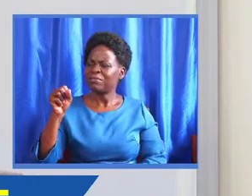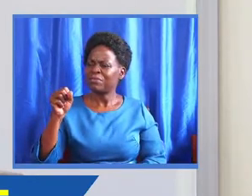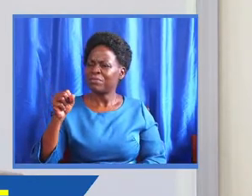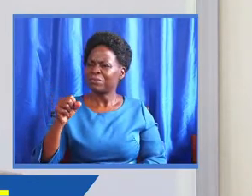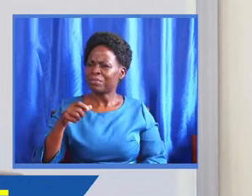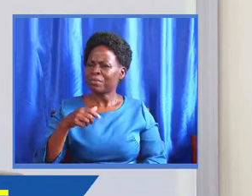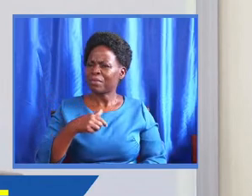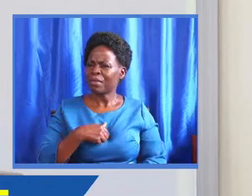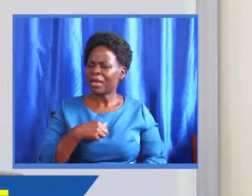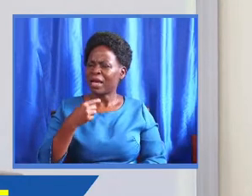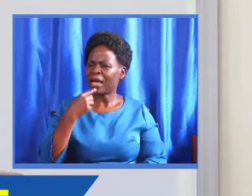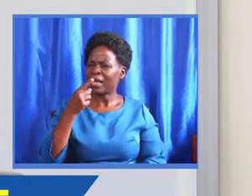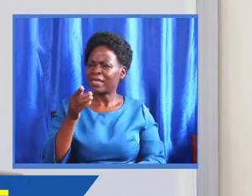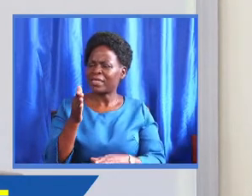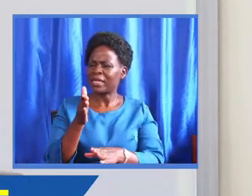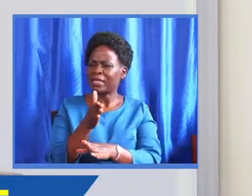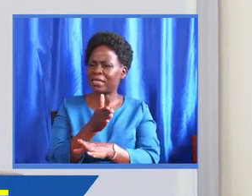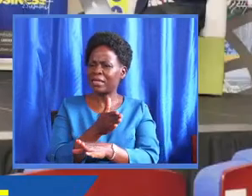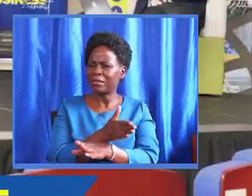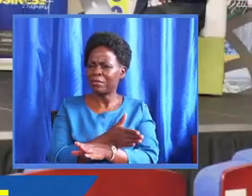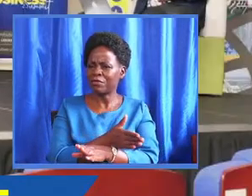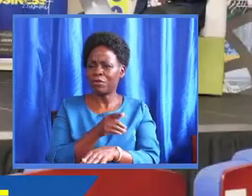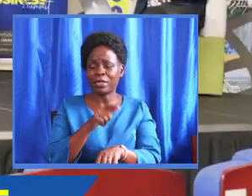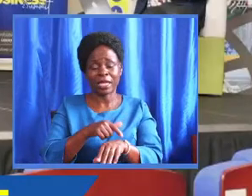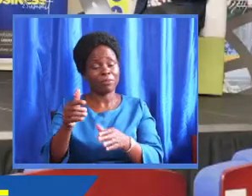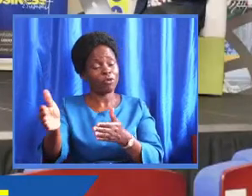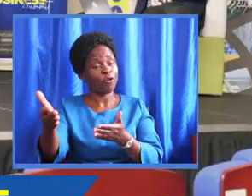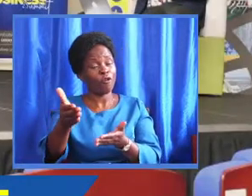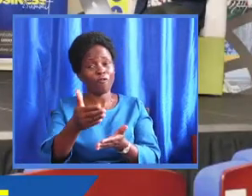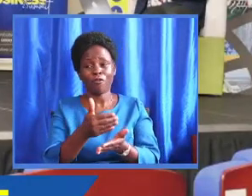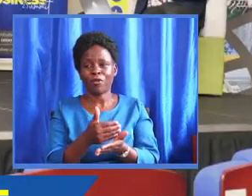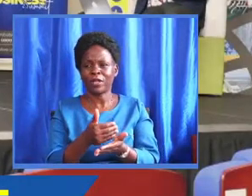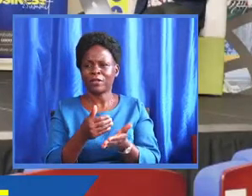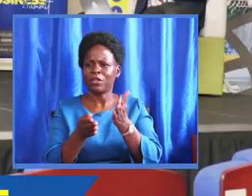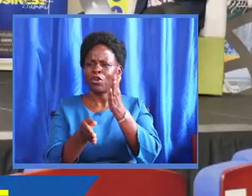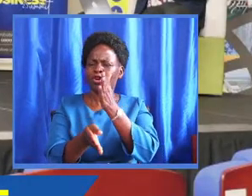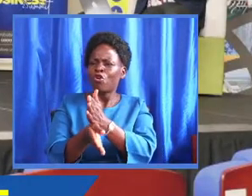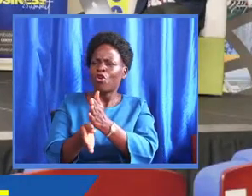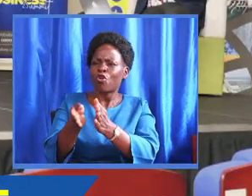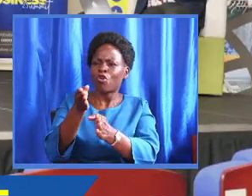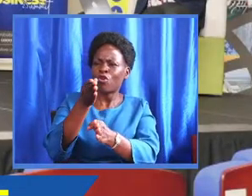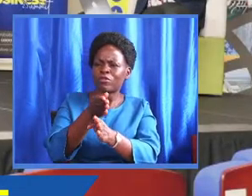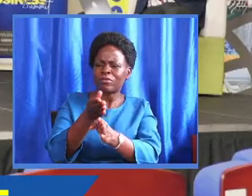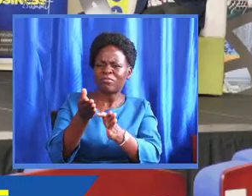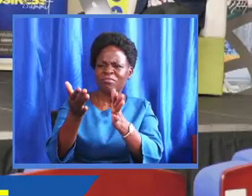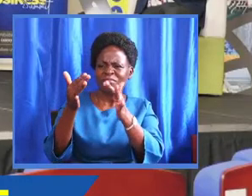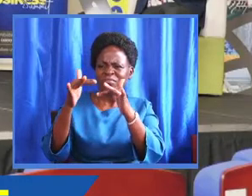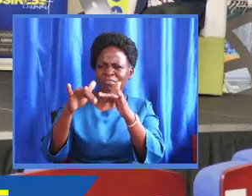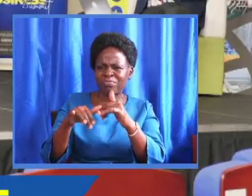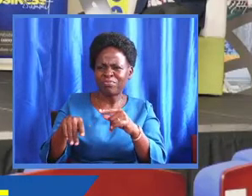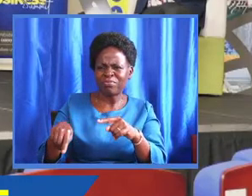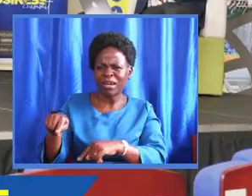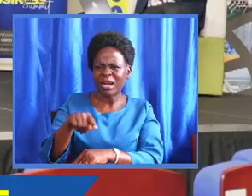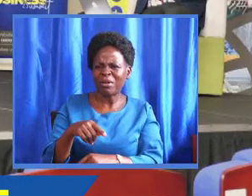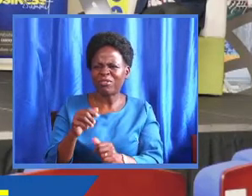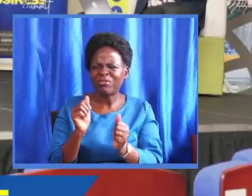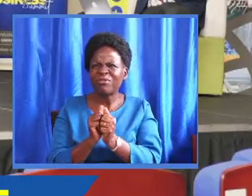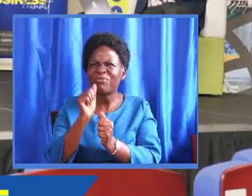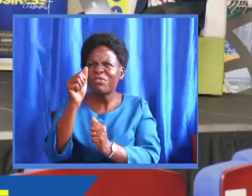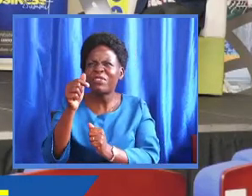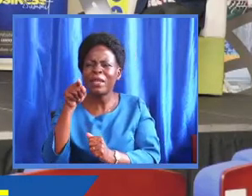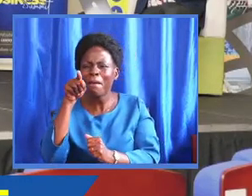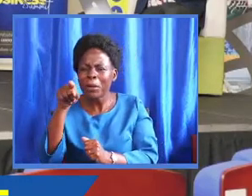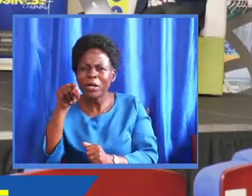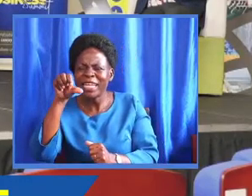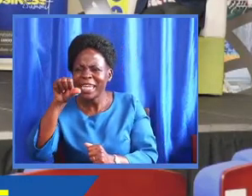I mentioned it earlier, in collection. Construction, for example, declined by about 15%, 15.9,